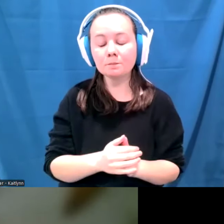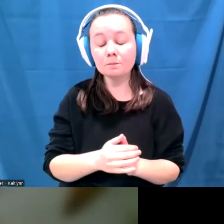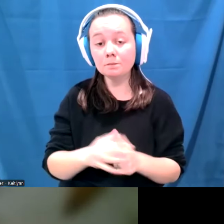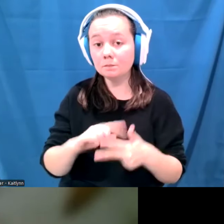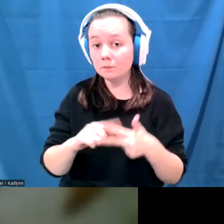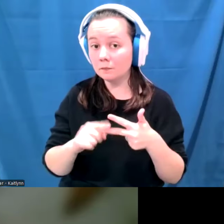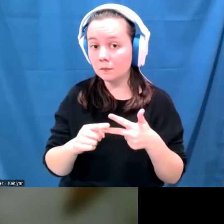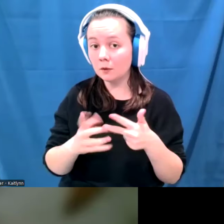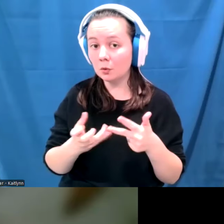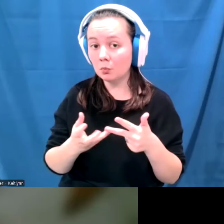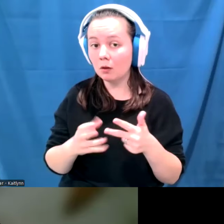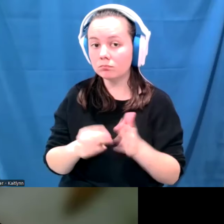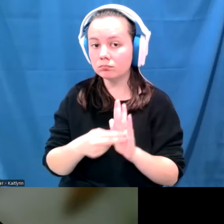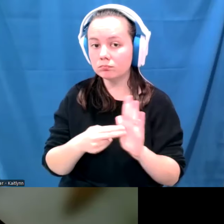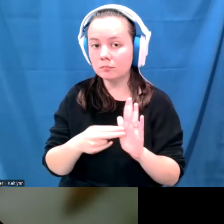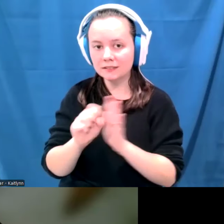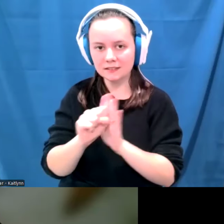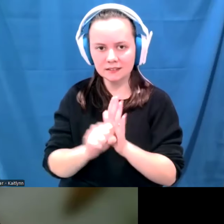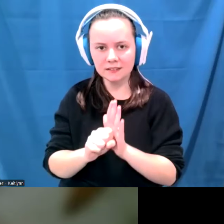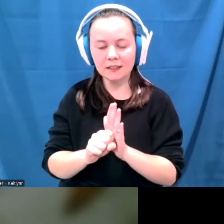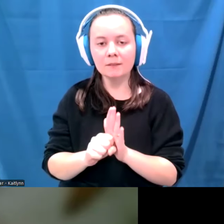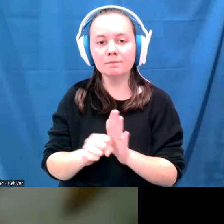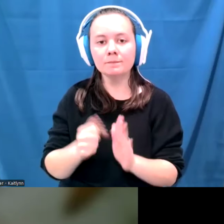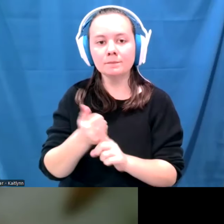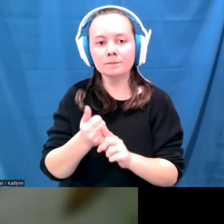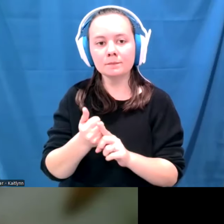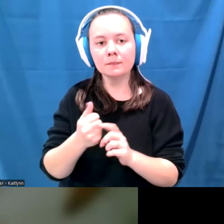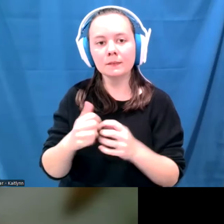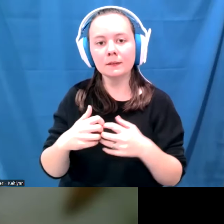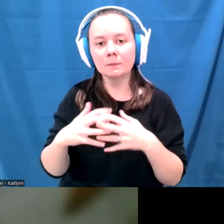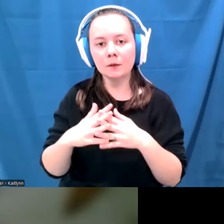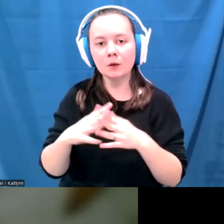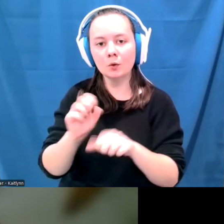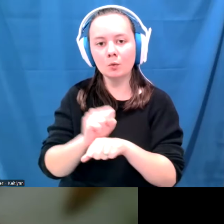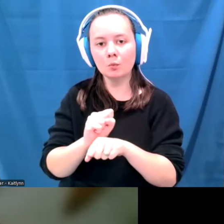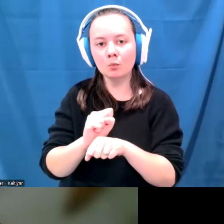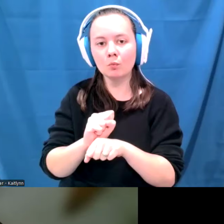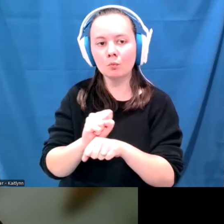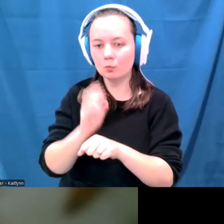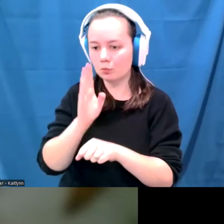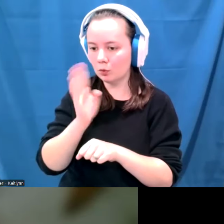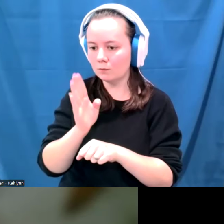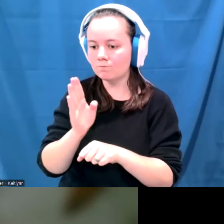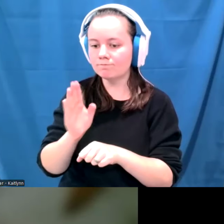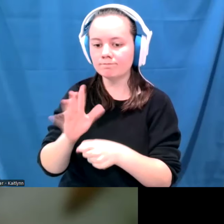highlight are the states that have built workforce-specific data indicators into their existing touch points